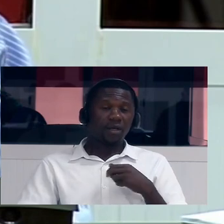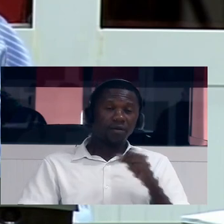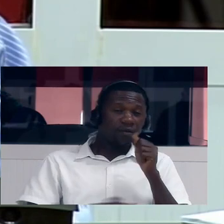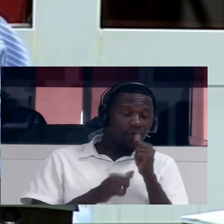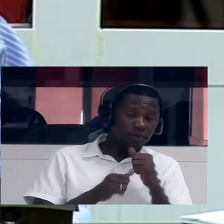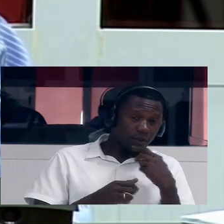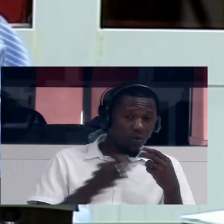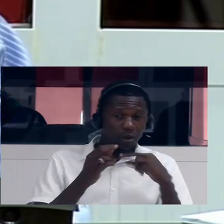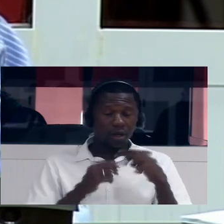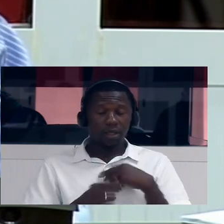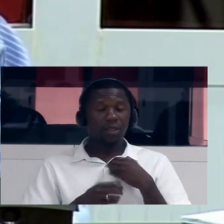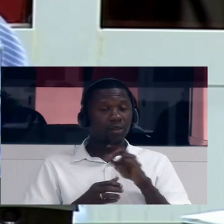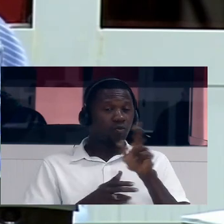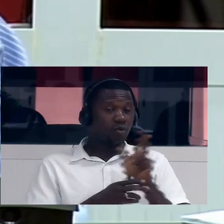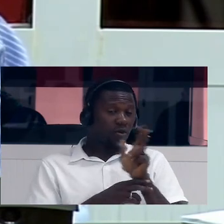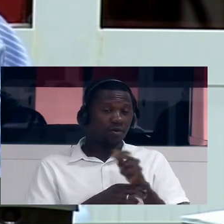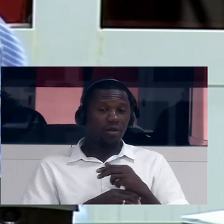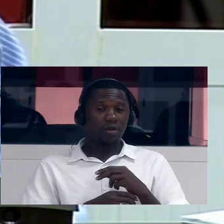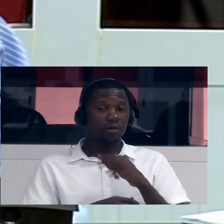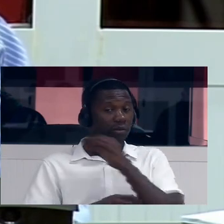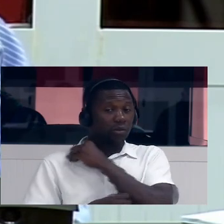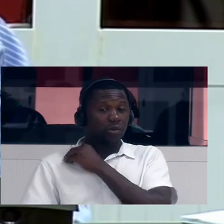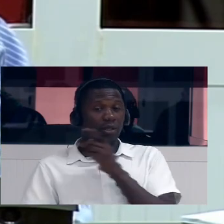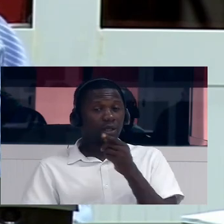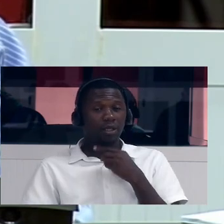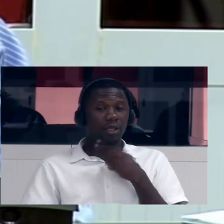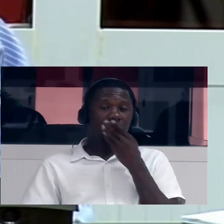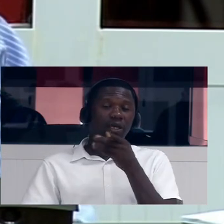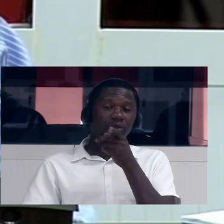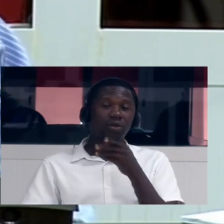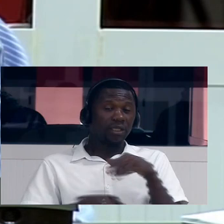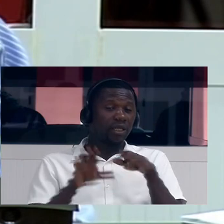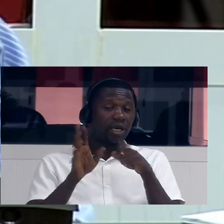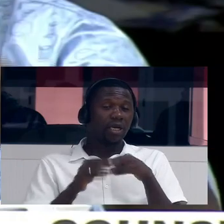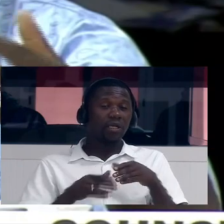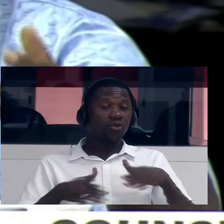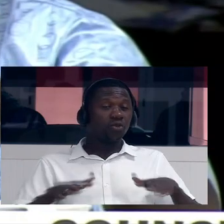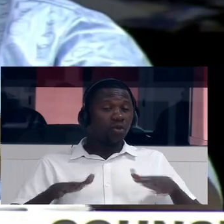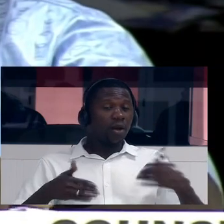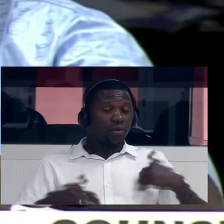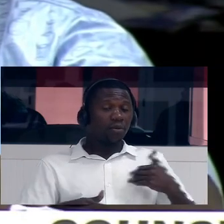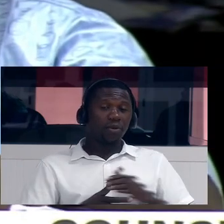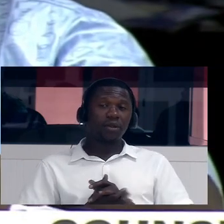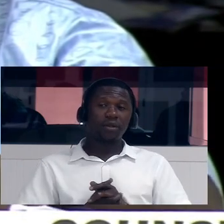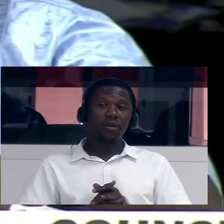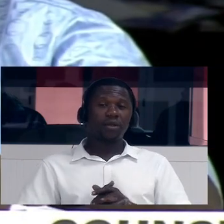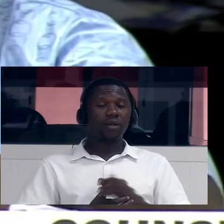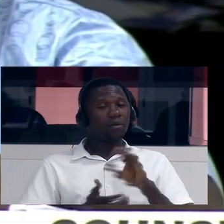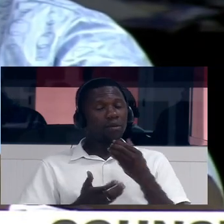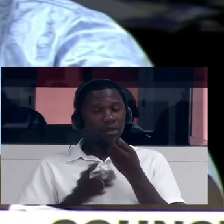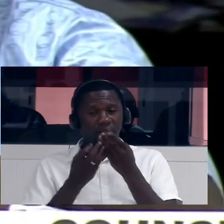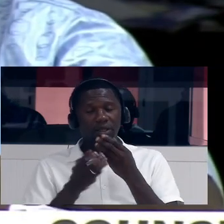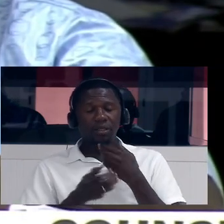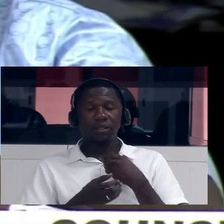In Wolof, boss, Gaineyo, Yangidaha Jolaide. Could you say that in English?